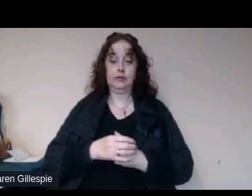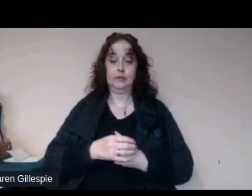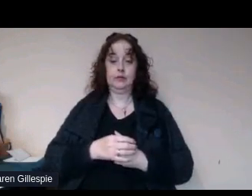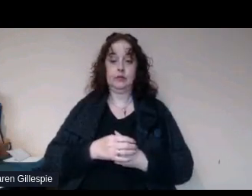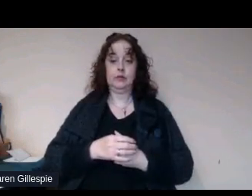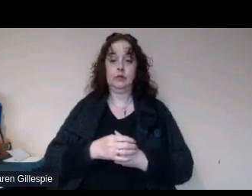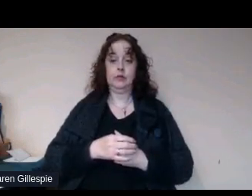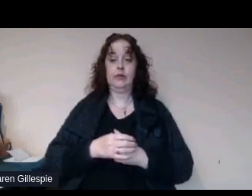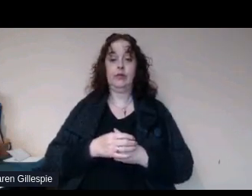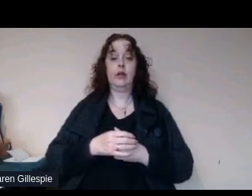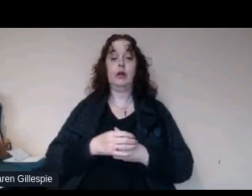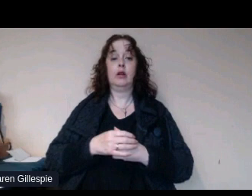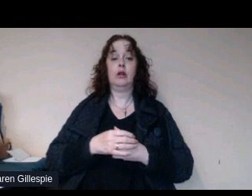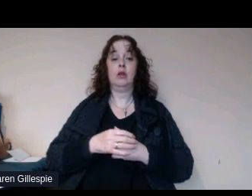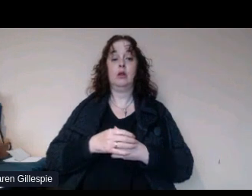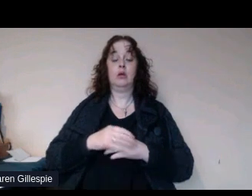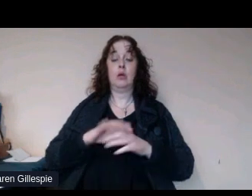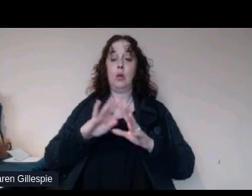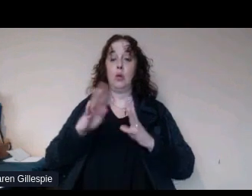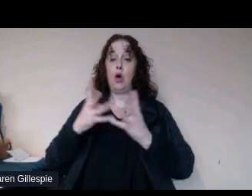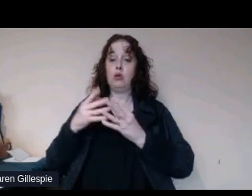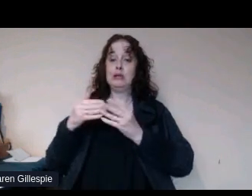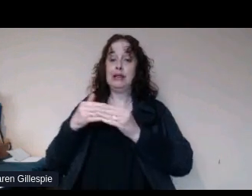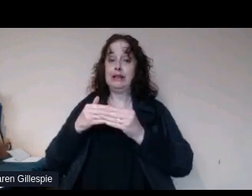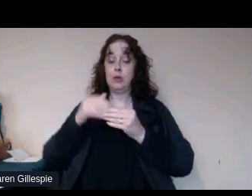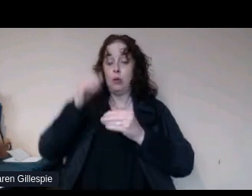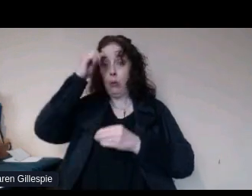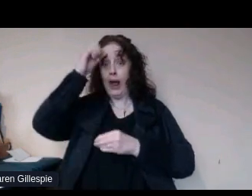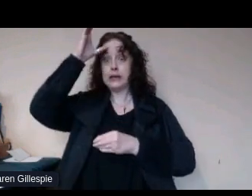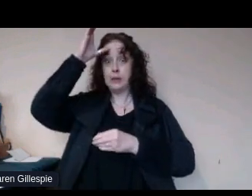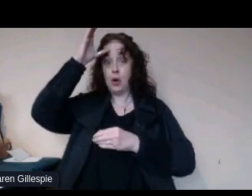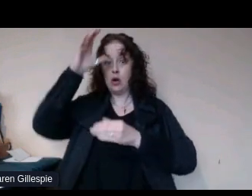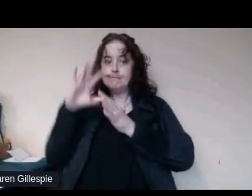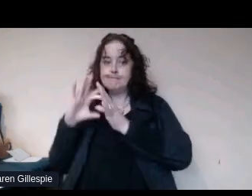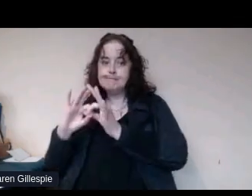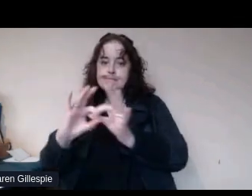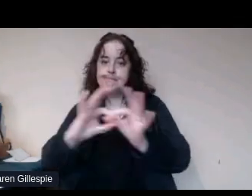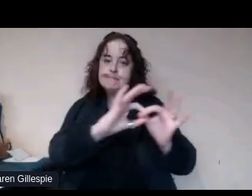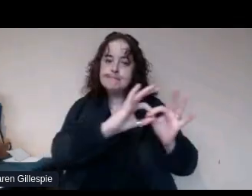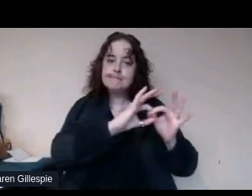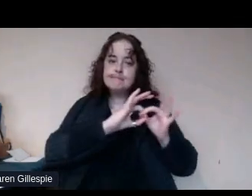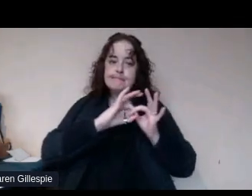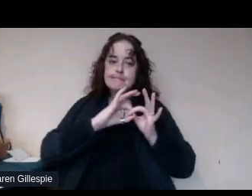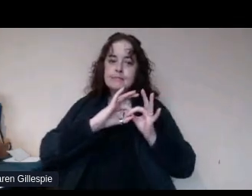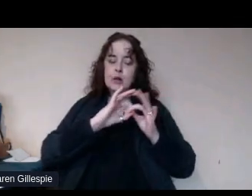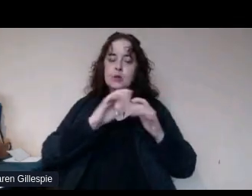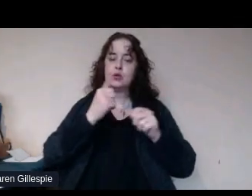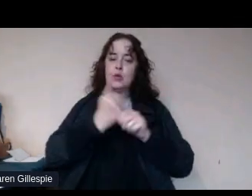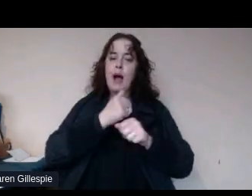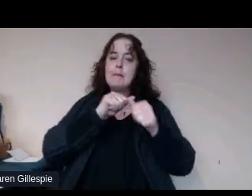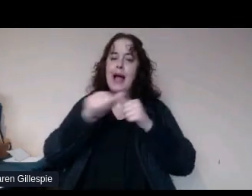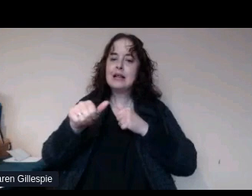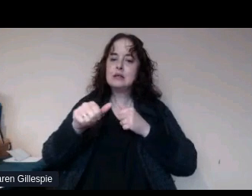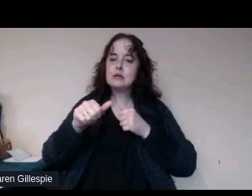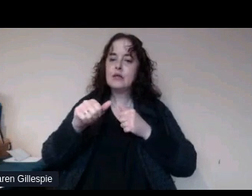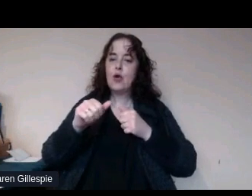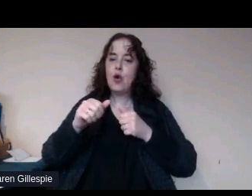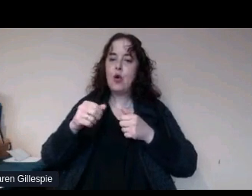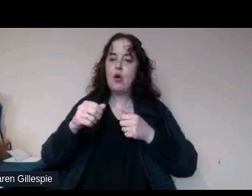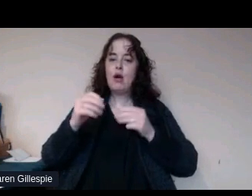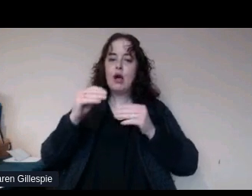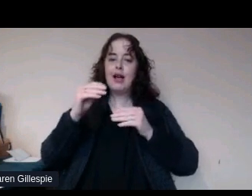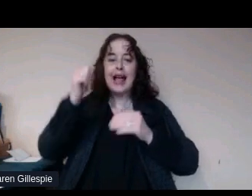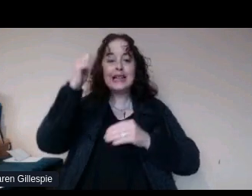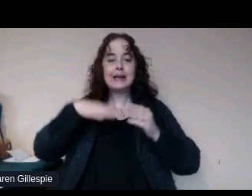It's a community of world-leading experts, and we do our best to exchange our experiences in the community